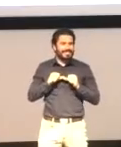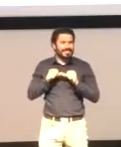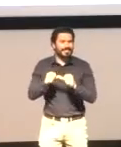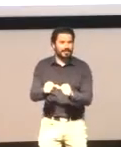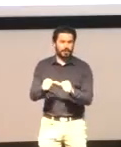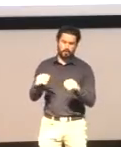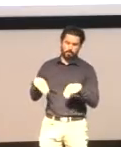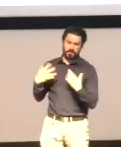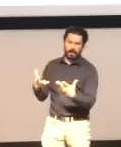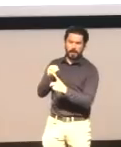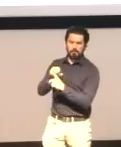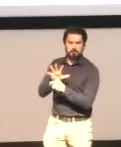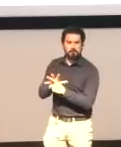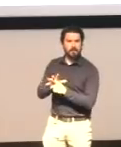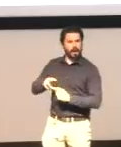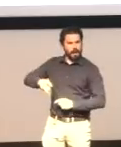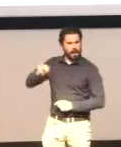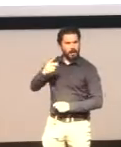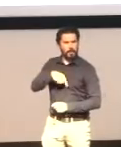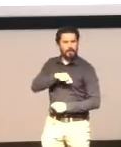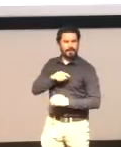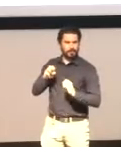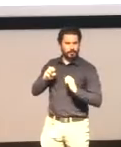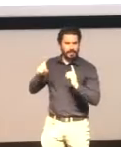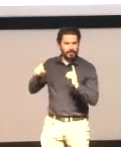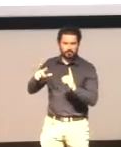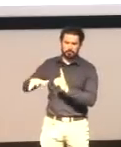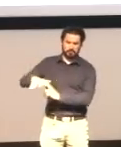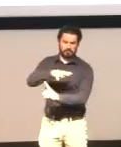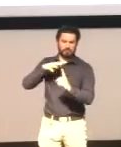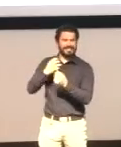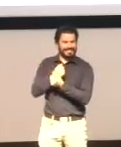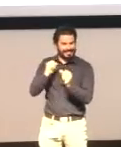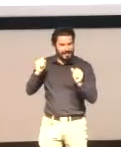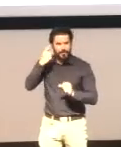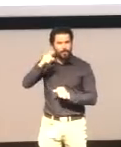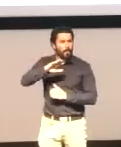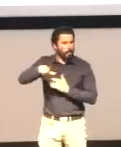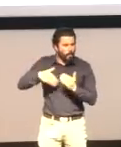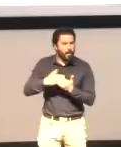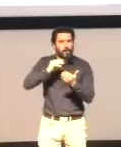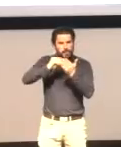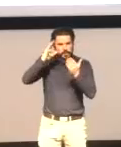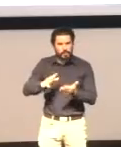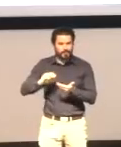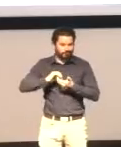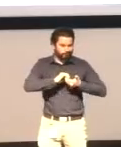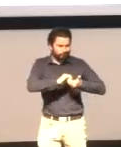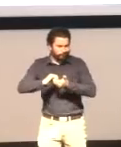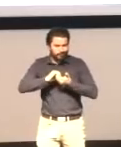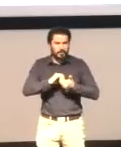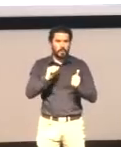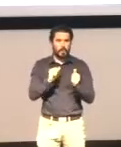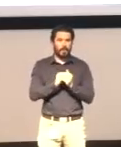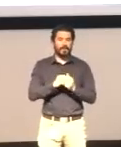education in a safe environment for all of our learners in partnership with infection prevention